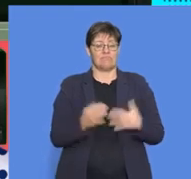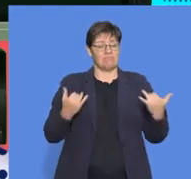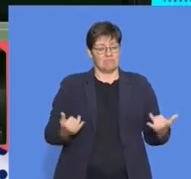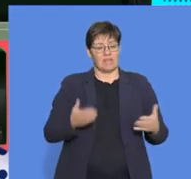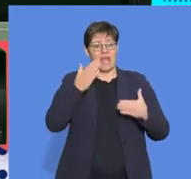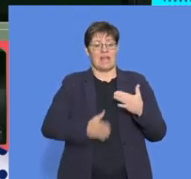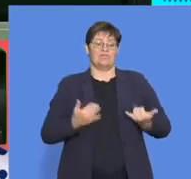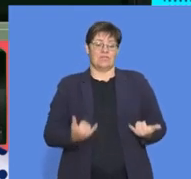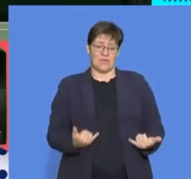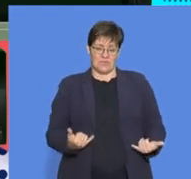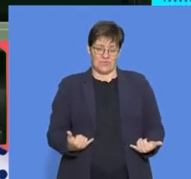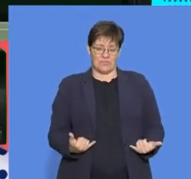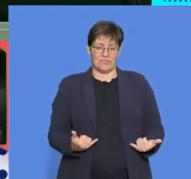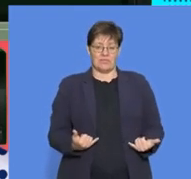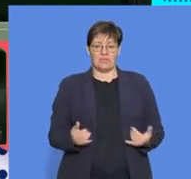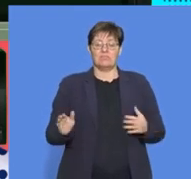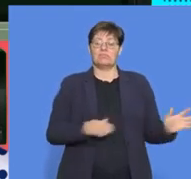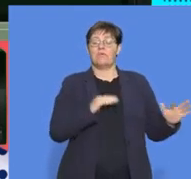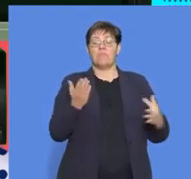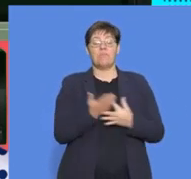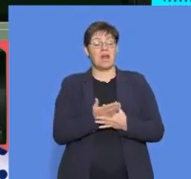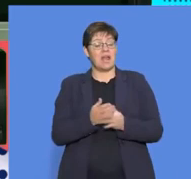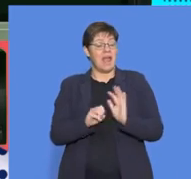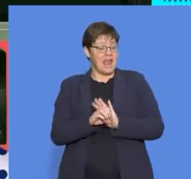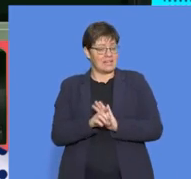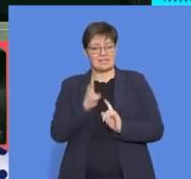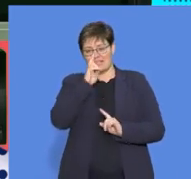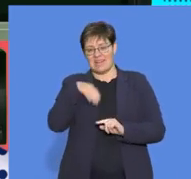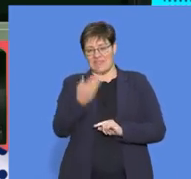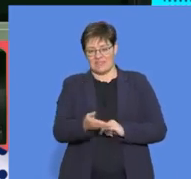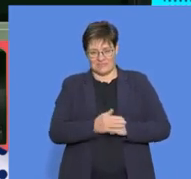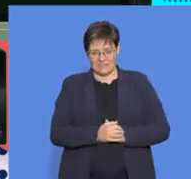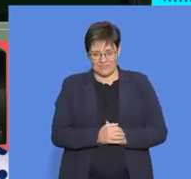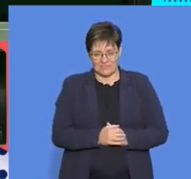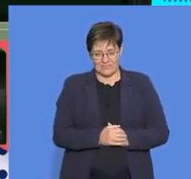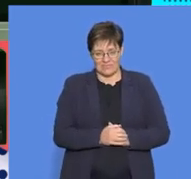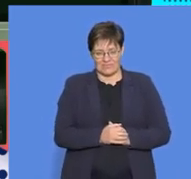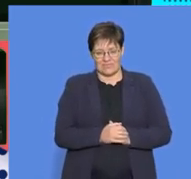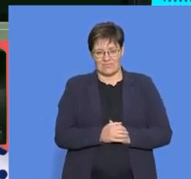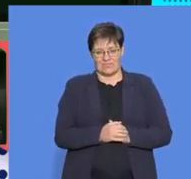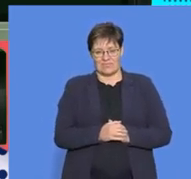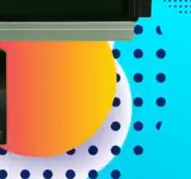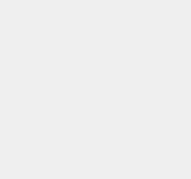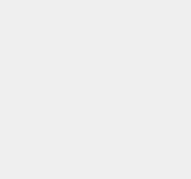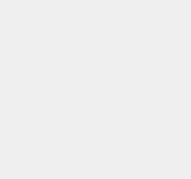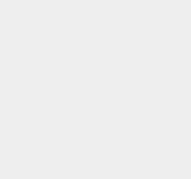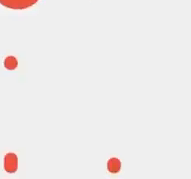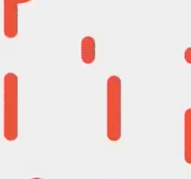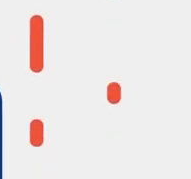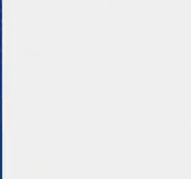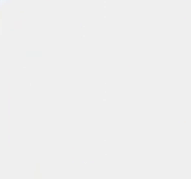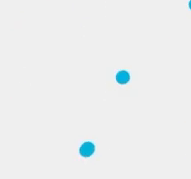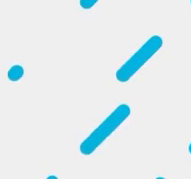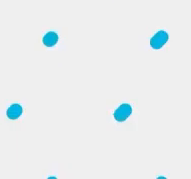Okay, that brings us to the end of this session. We're going for a quick ad break. I'll see you after this.